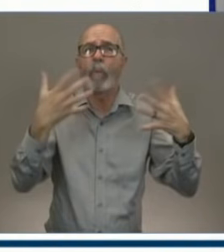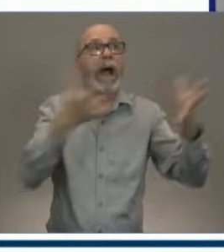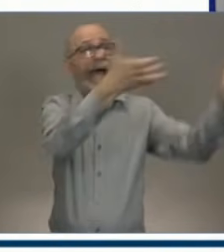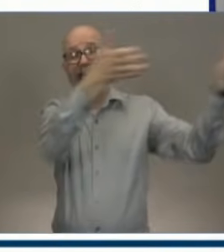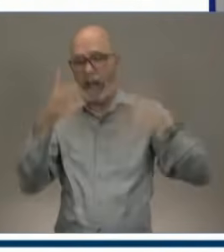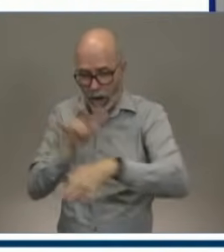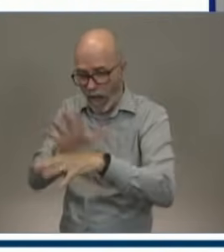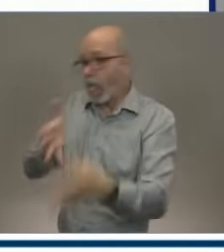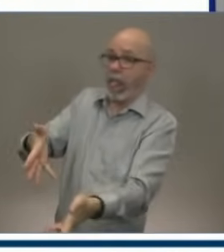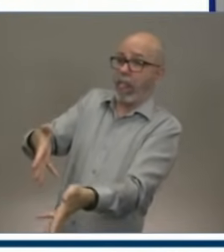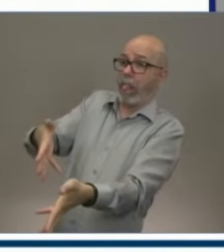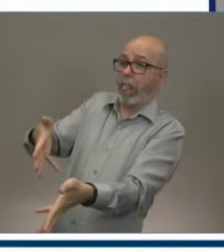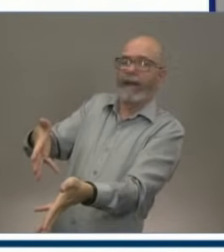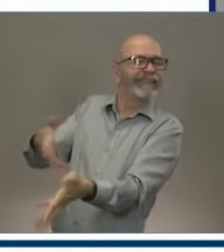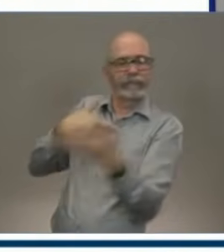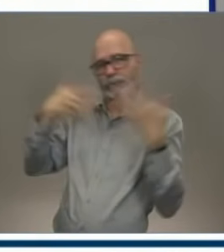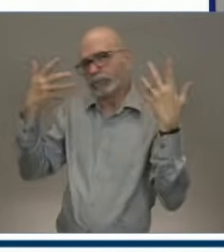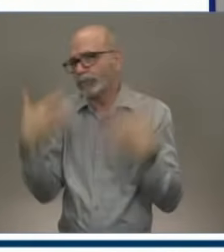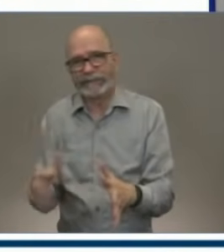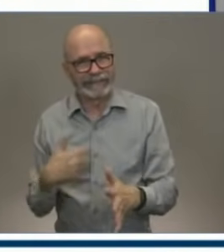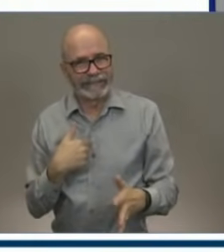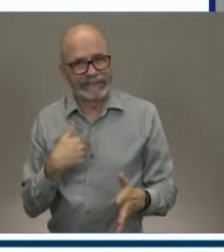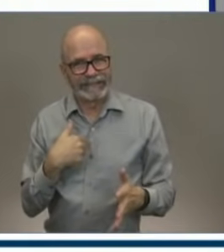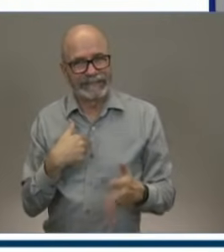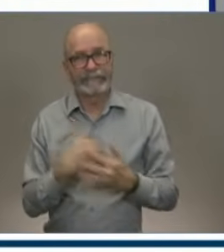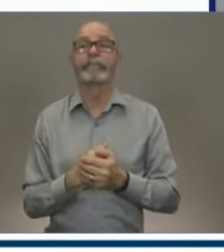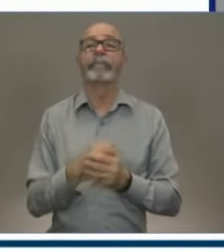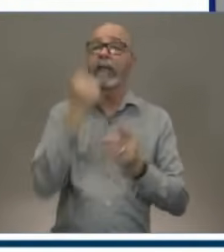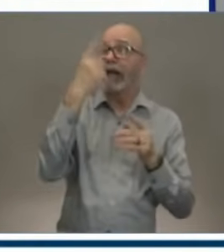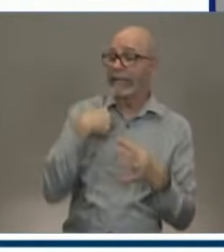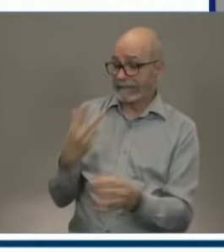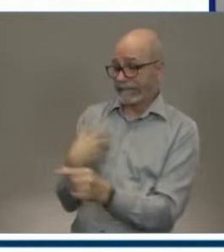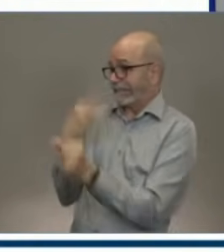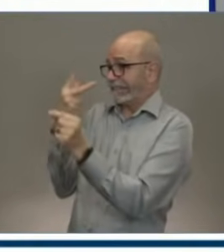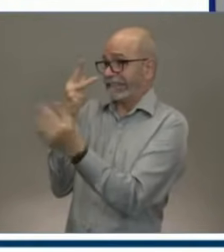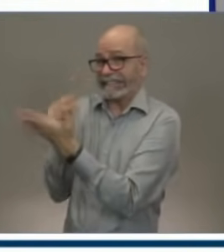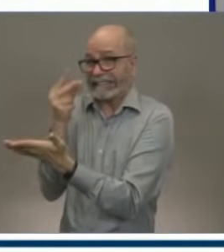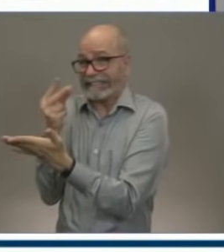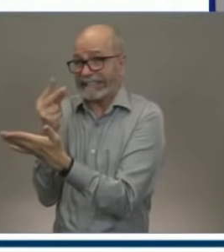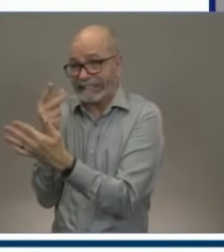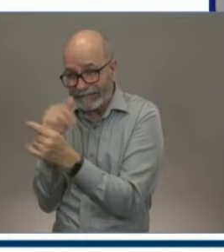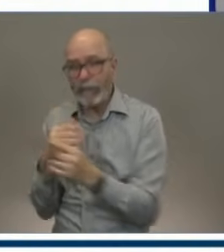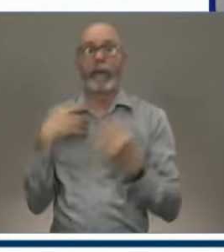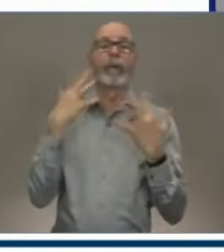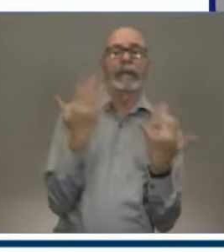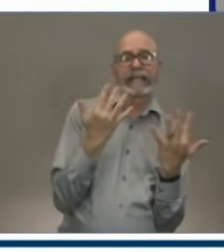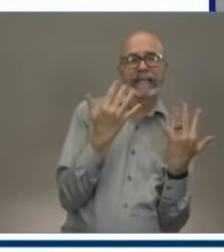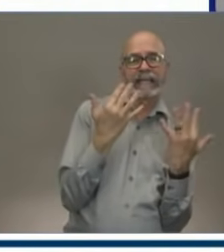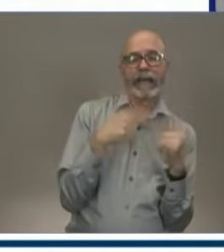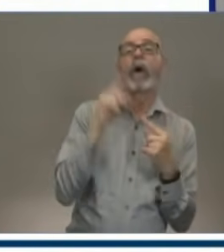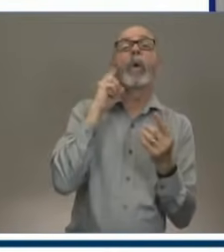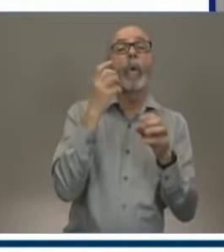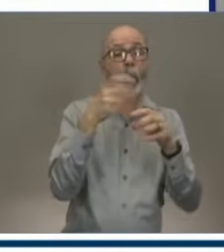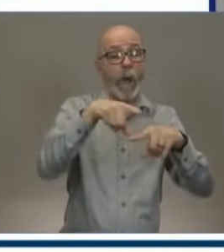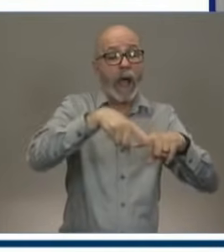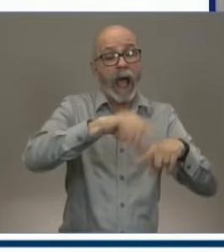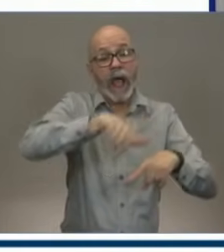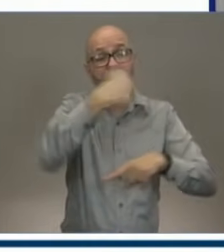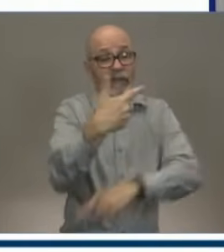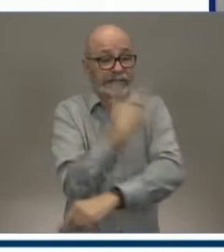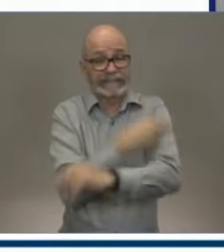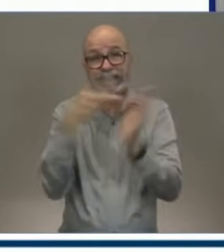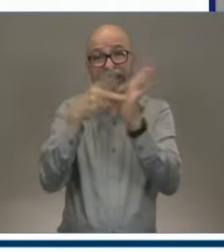and hold back the second shot to guarantee people a full vaccination. We will continue to do this until we